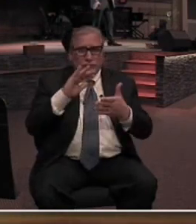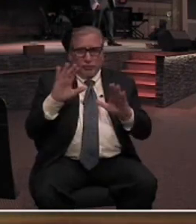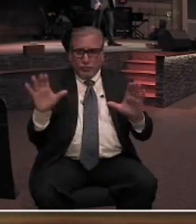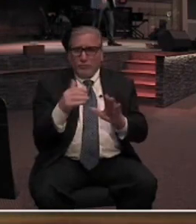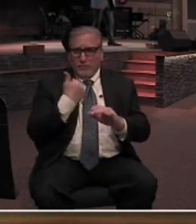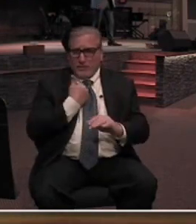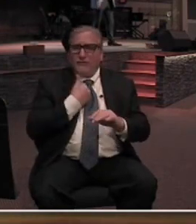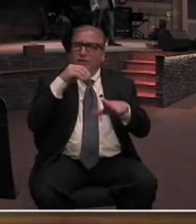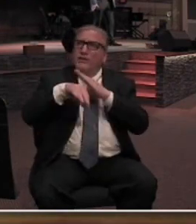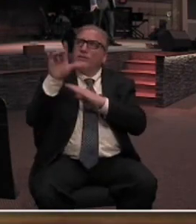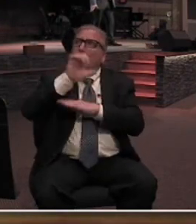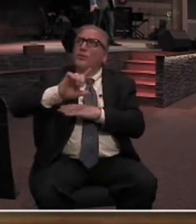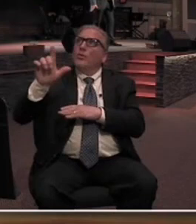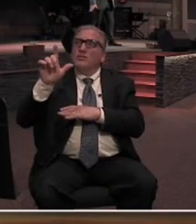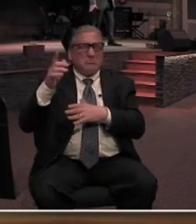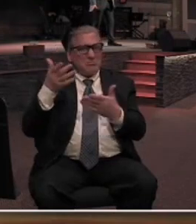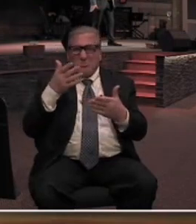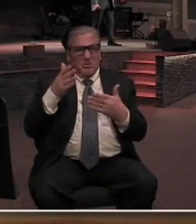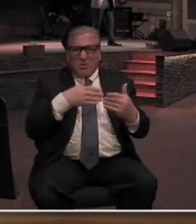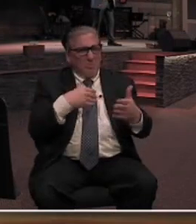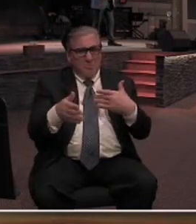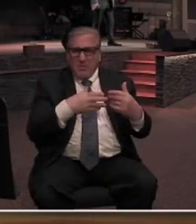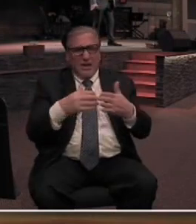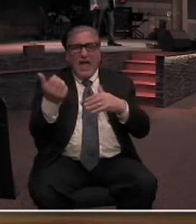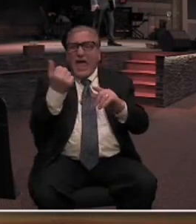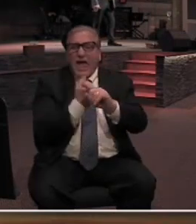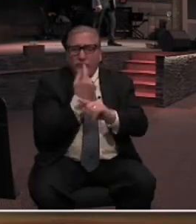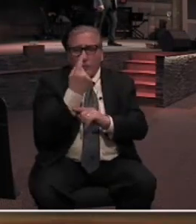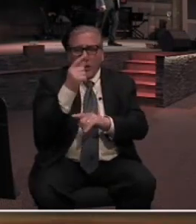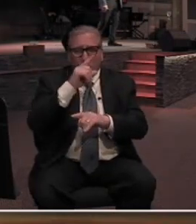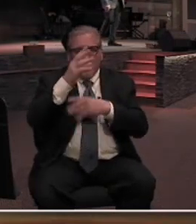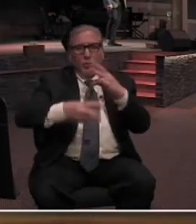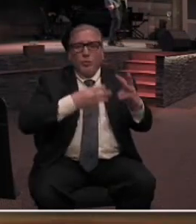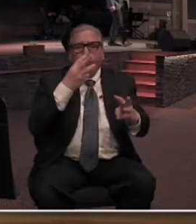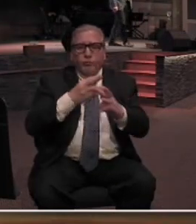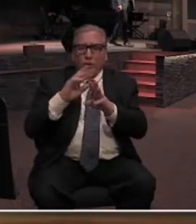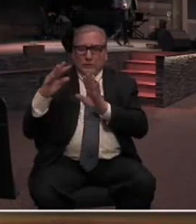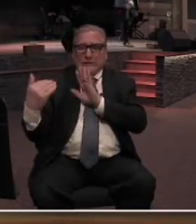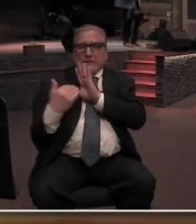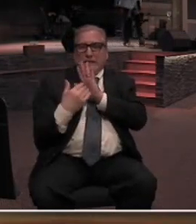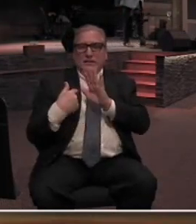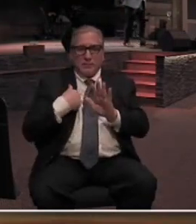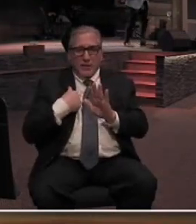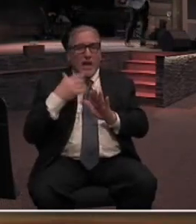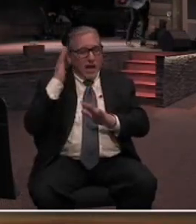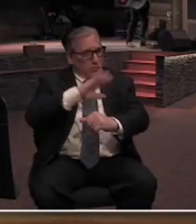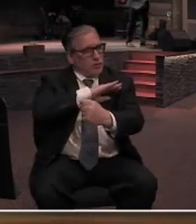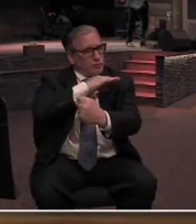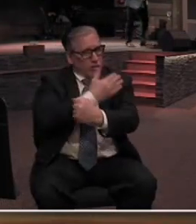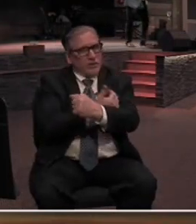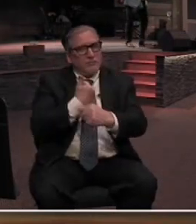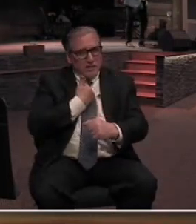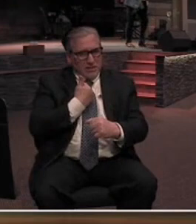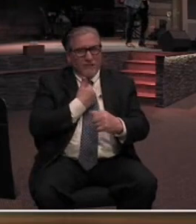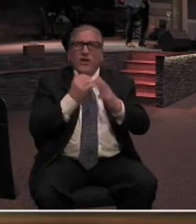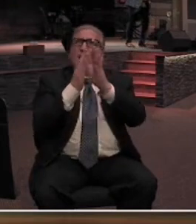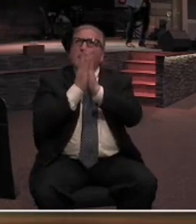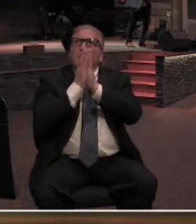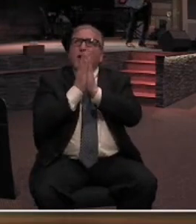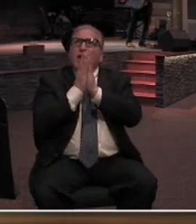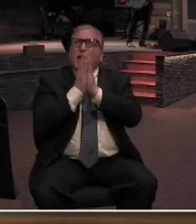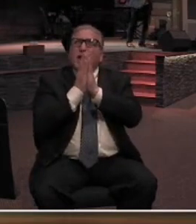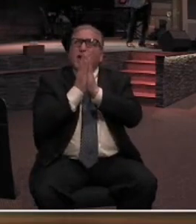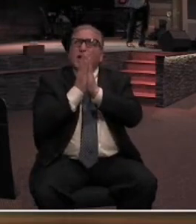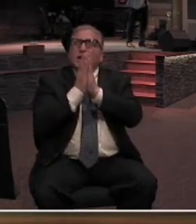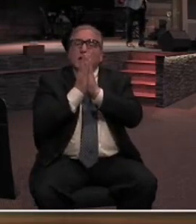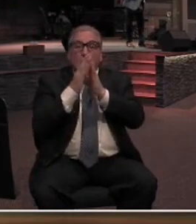every person in the world turns against me. I'm going to strengthen myself in the Lord, and I'm going to have a prayer meeting. When he